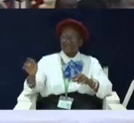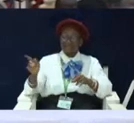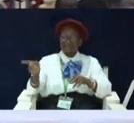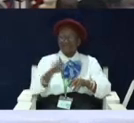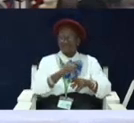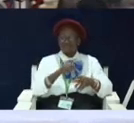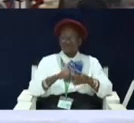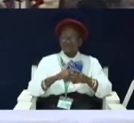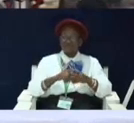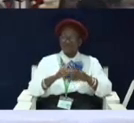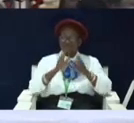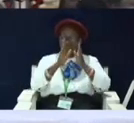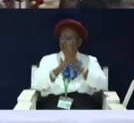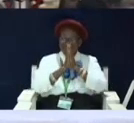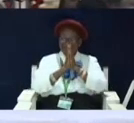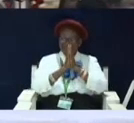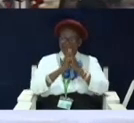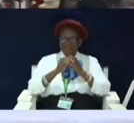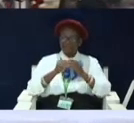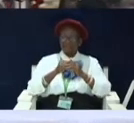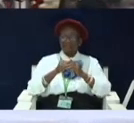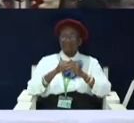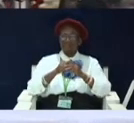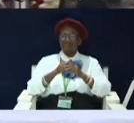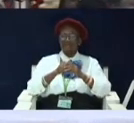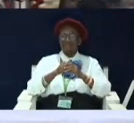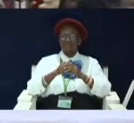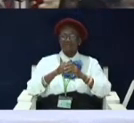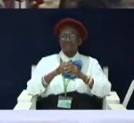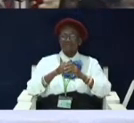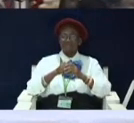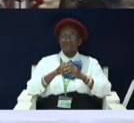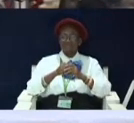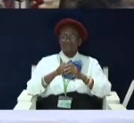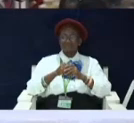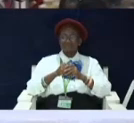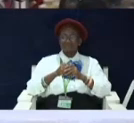pe pari iwasu mi lati fun yin laye lati gbadura.